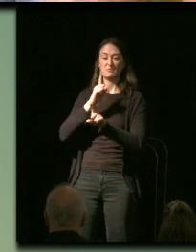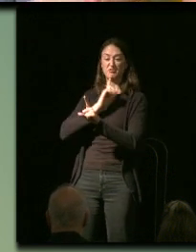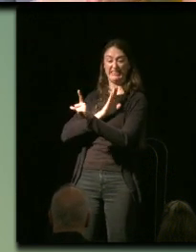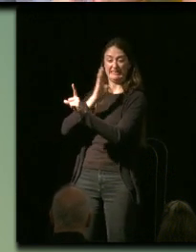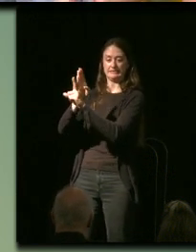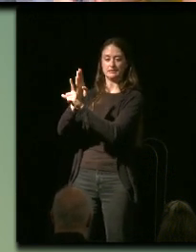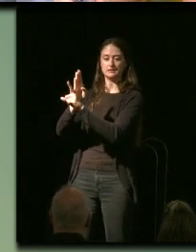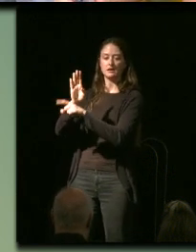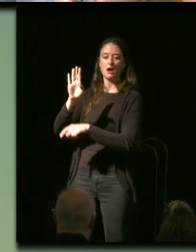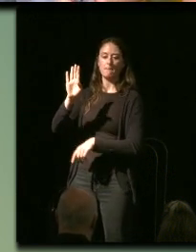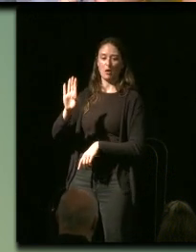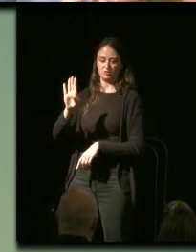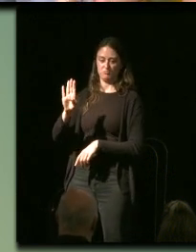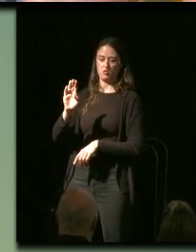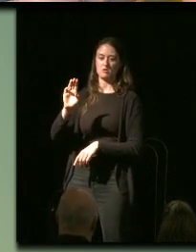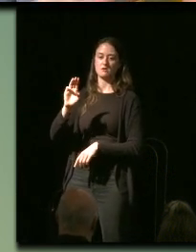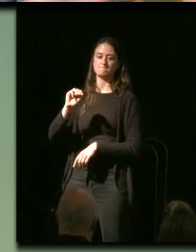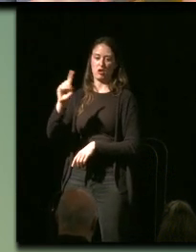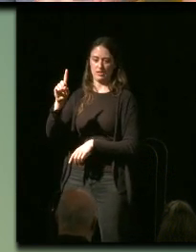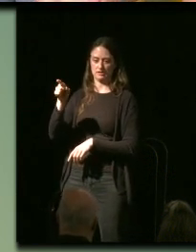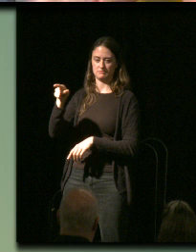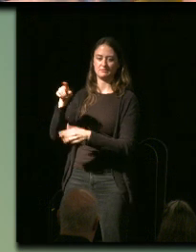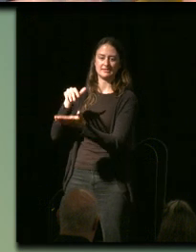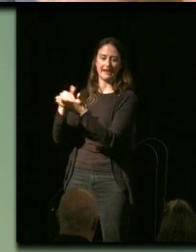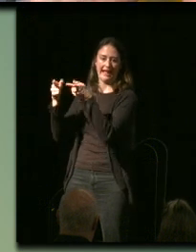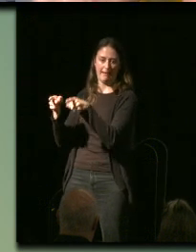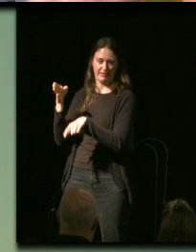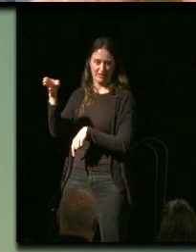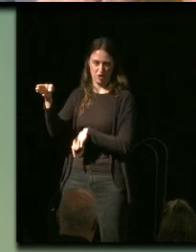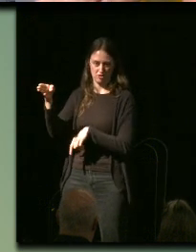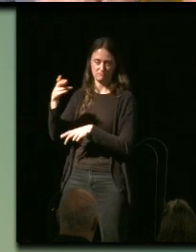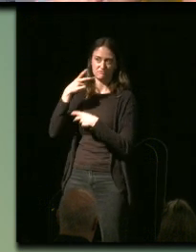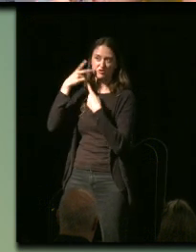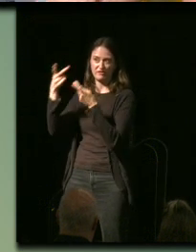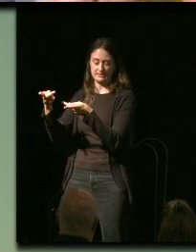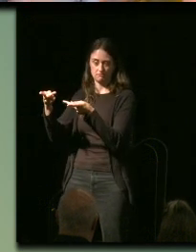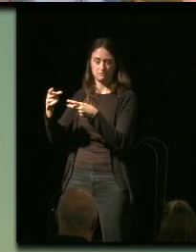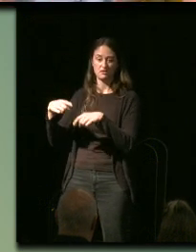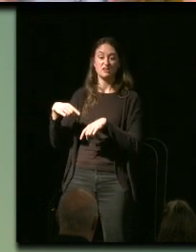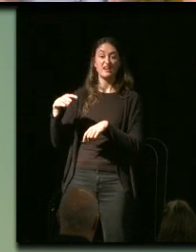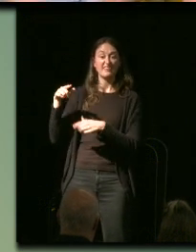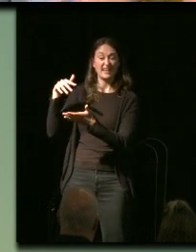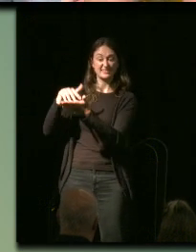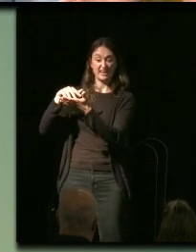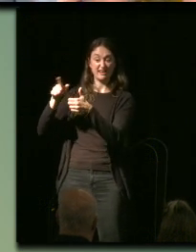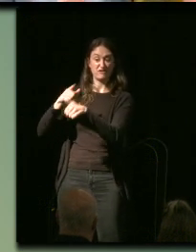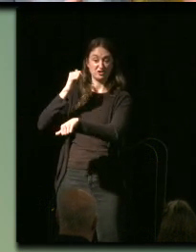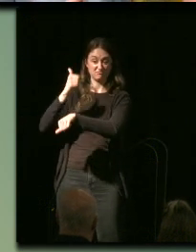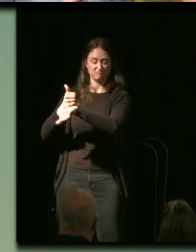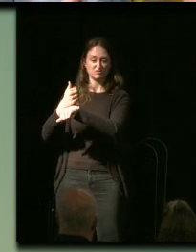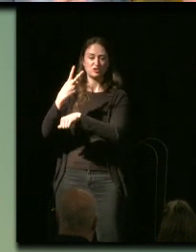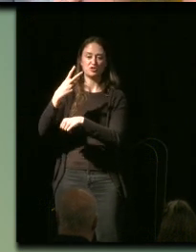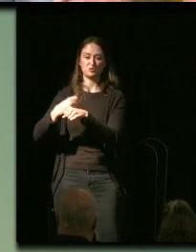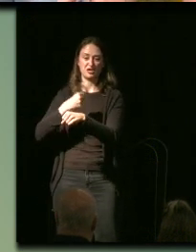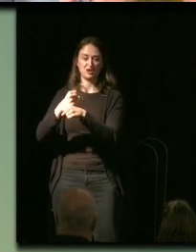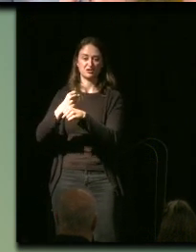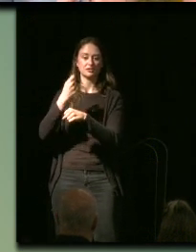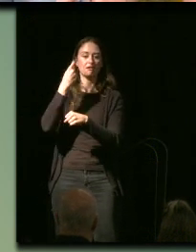study is taking place. So this was originally a 2-year study that has been extended. We are currently in our 5th